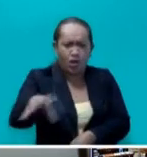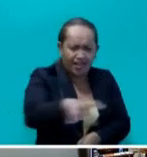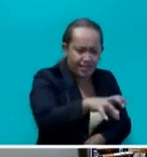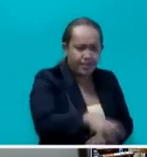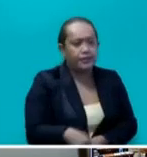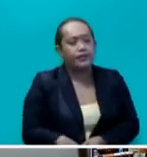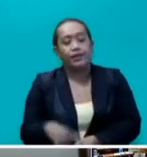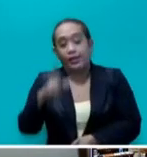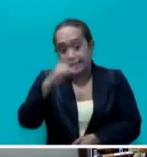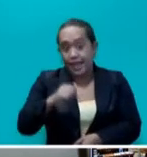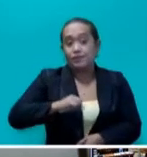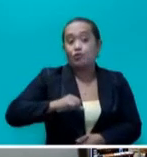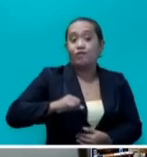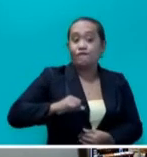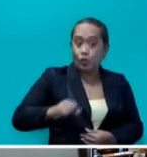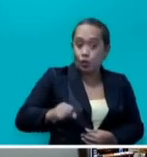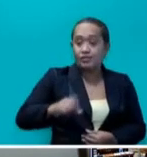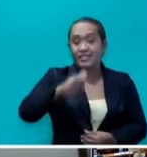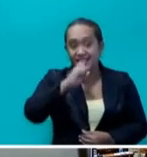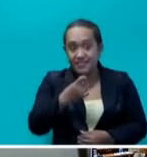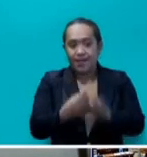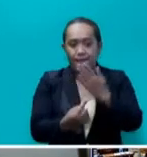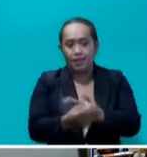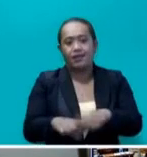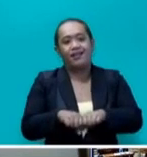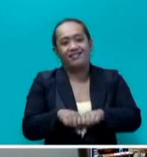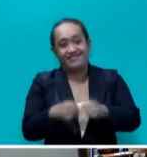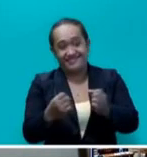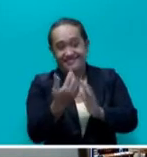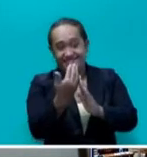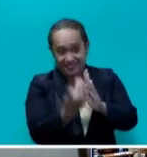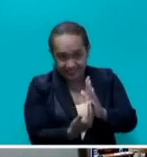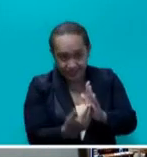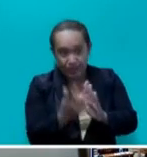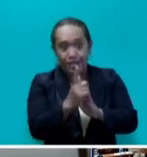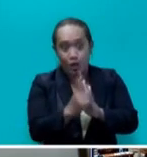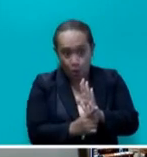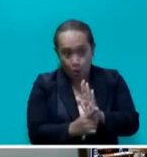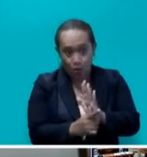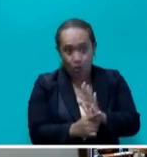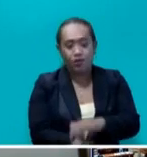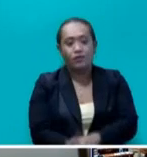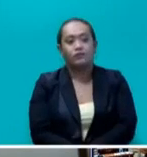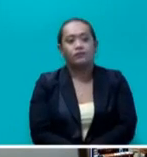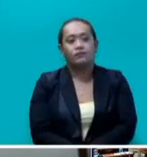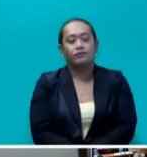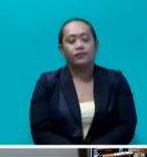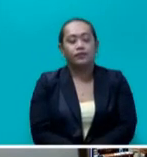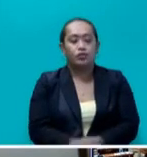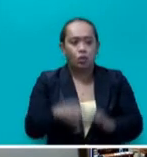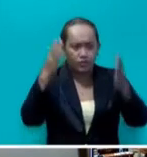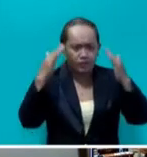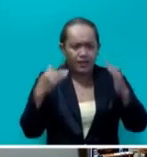be refused where there is a breach of any lease condition and the application is not in accordance with the law. Mr. Speaker, sir, the